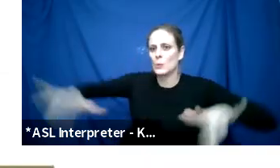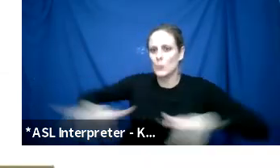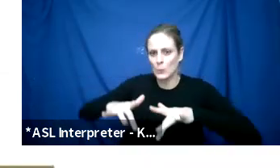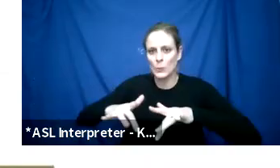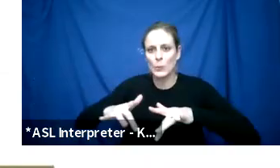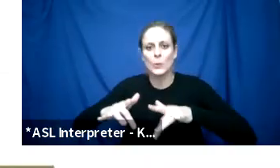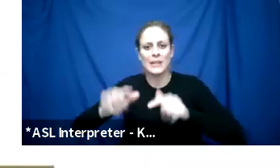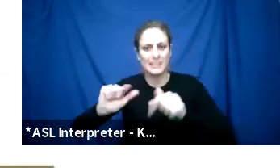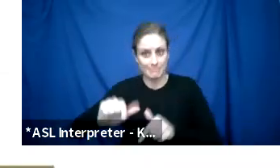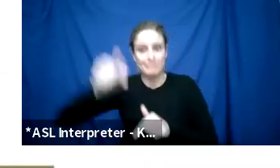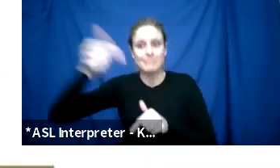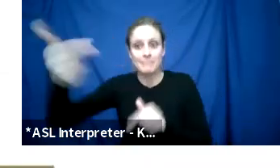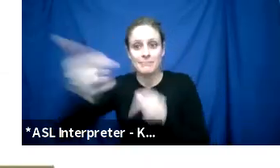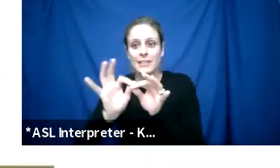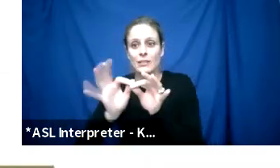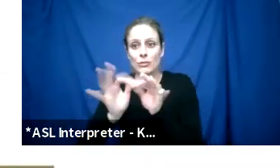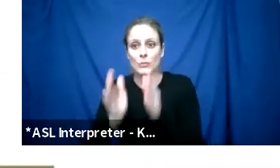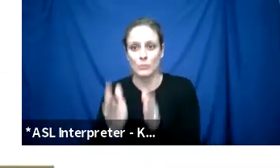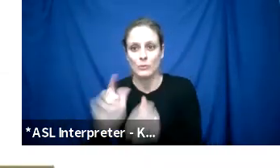Now, on the image on the right,